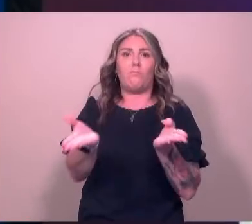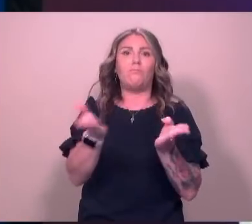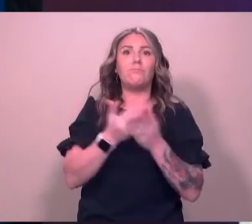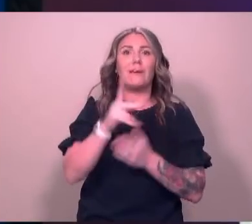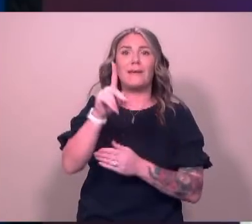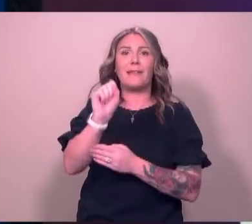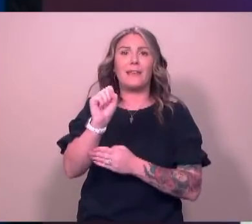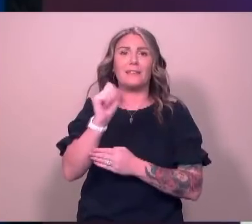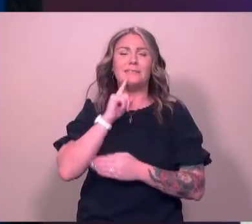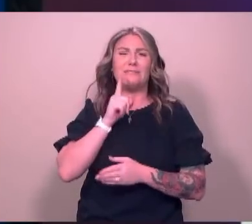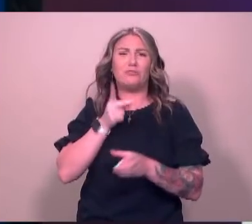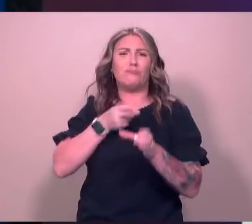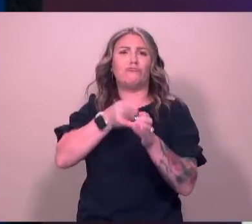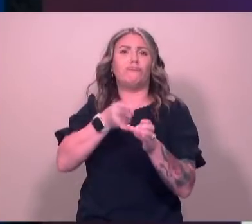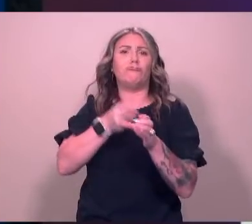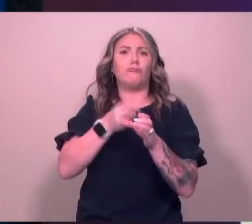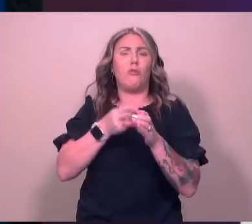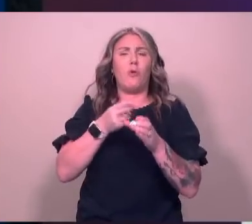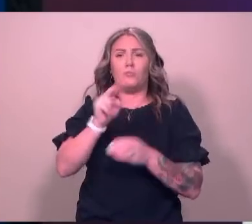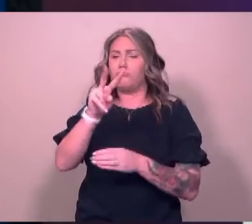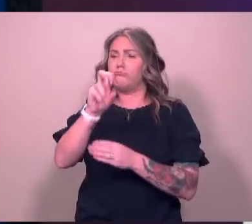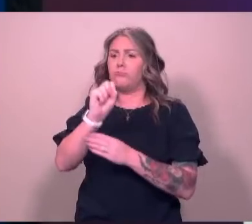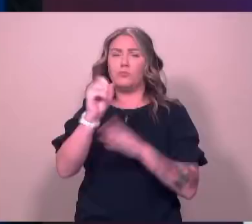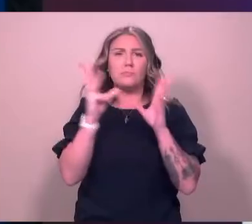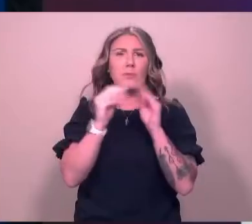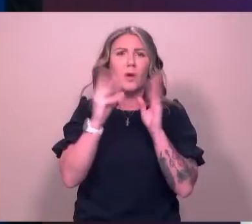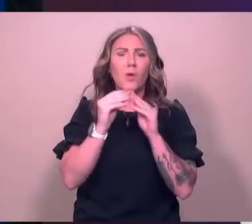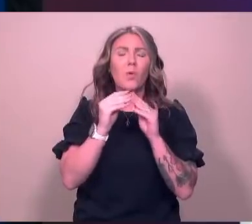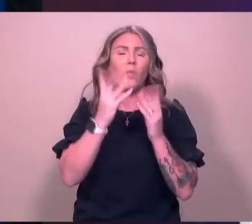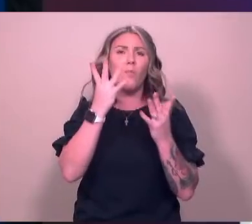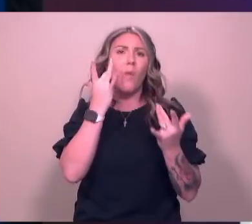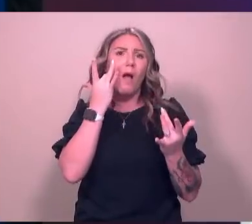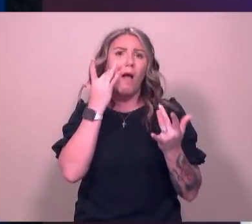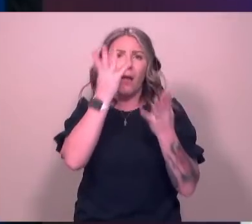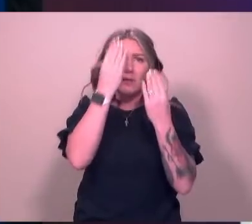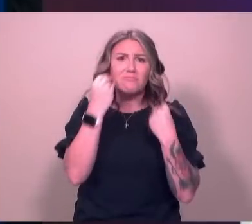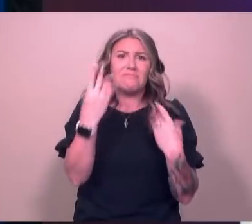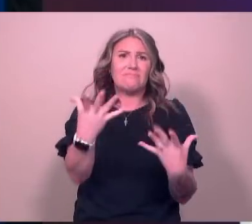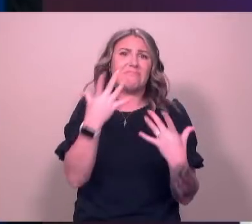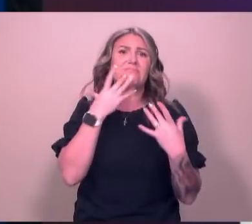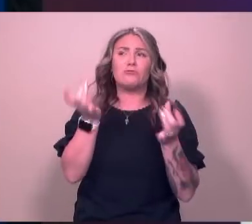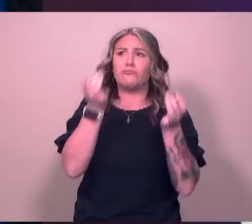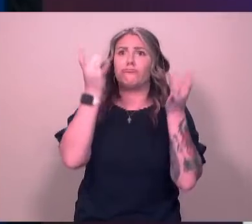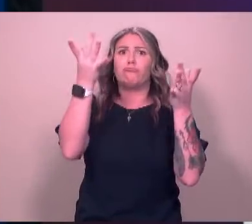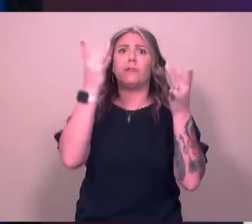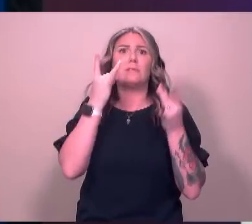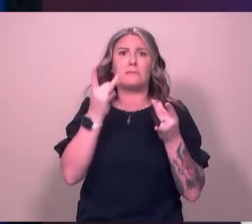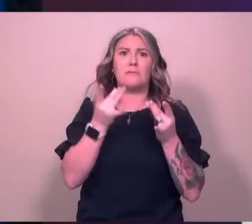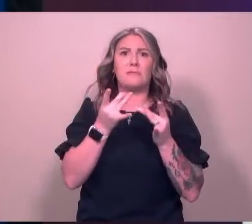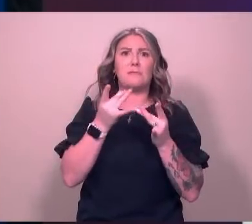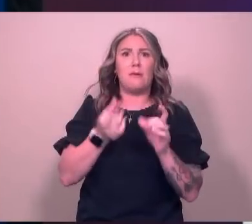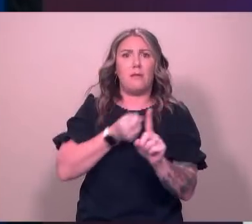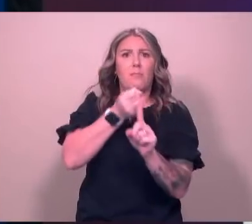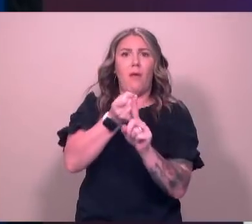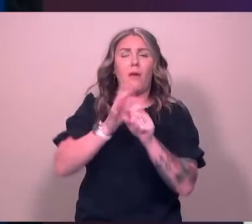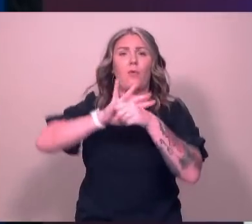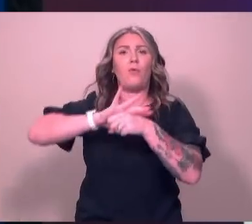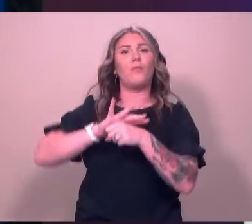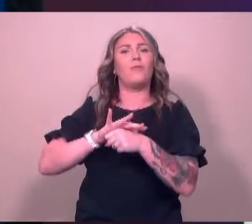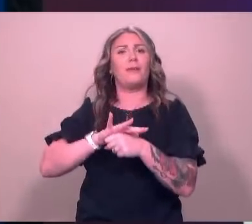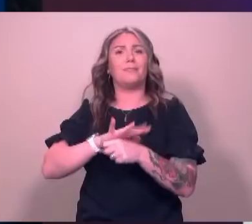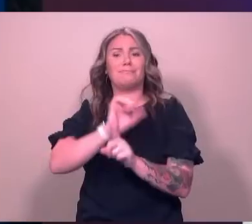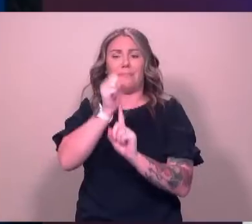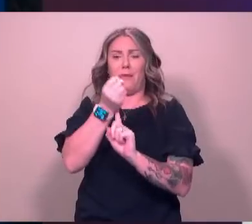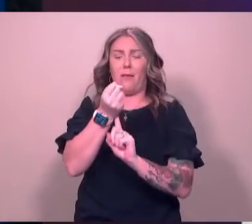this joint news conference to share crisis communication about the impact COVID cases are having on our hospitals and